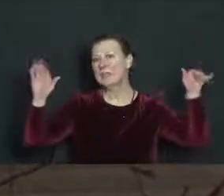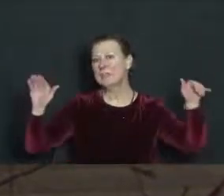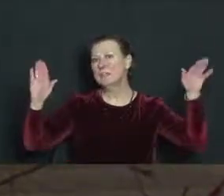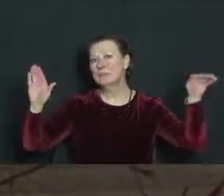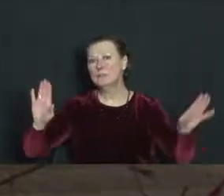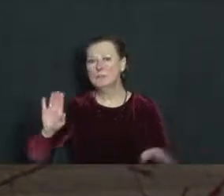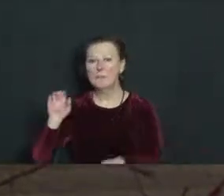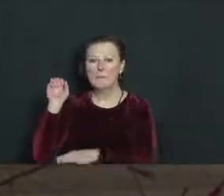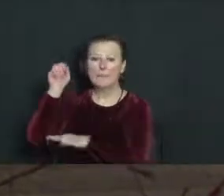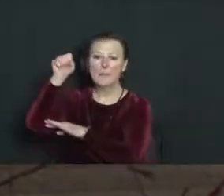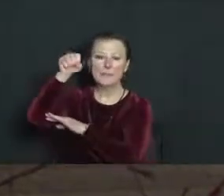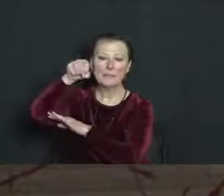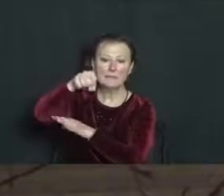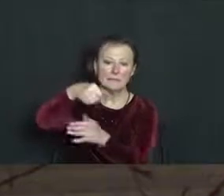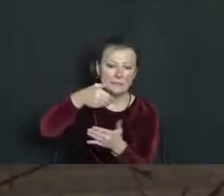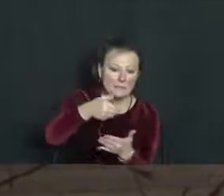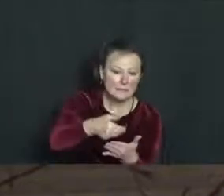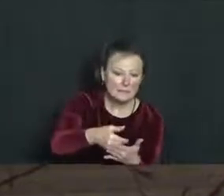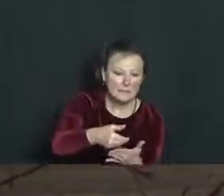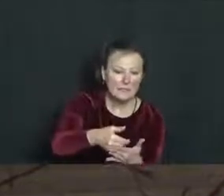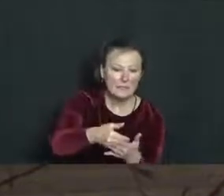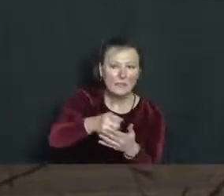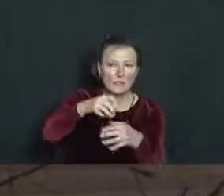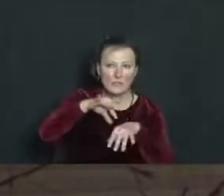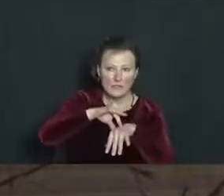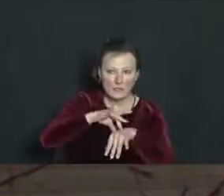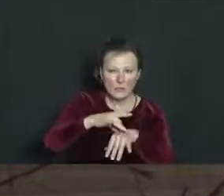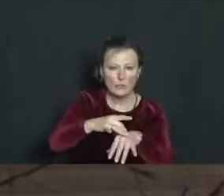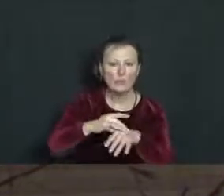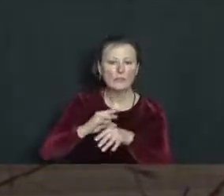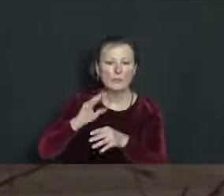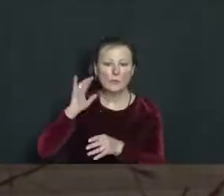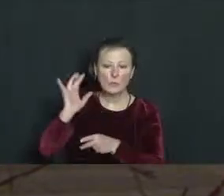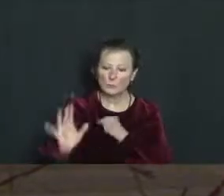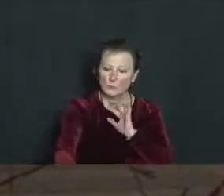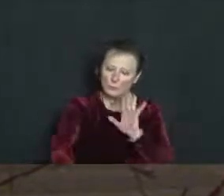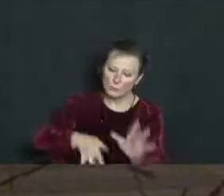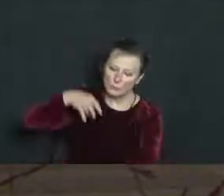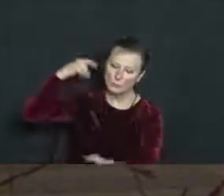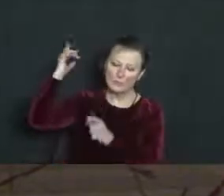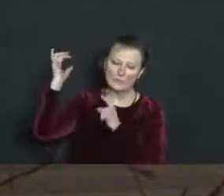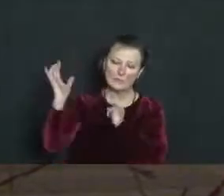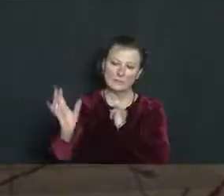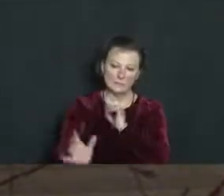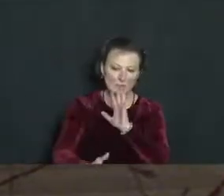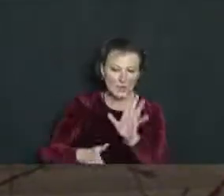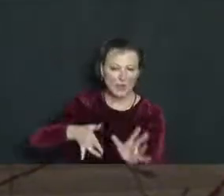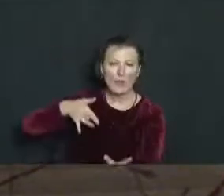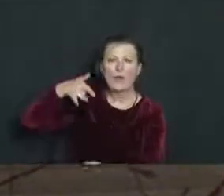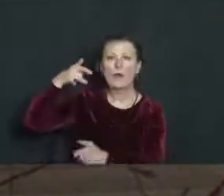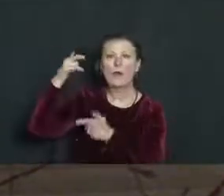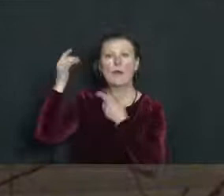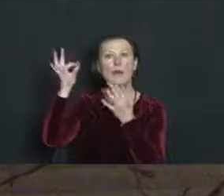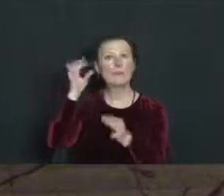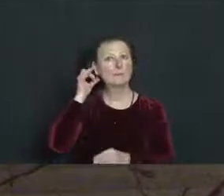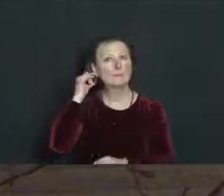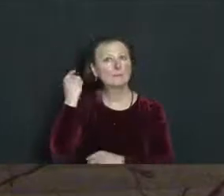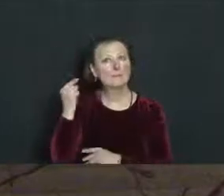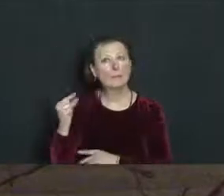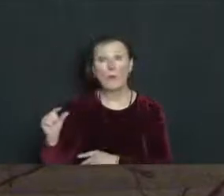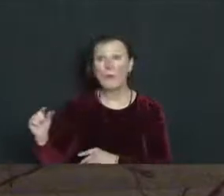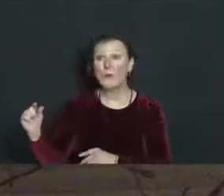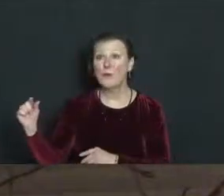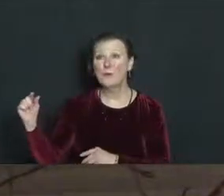angels bending near the earth to touched their harps